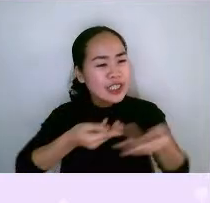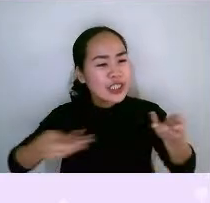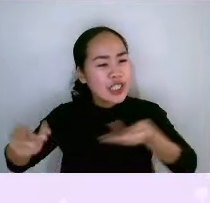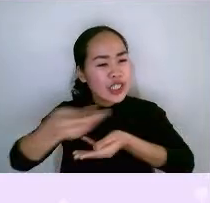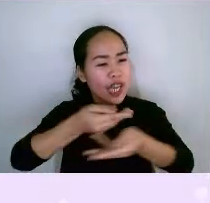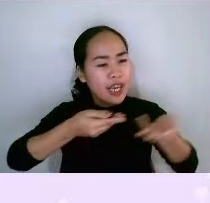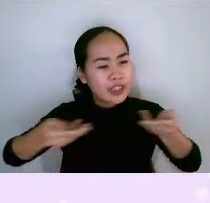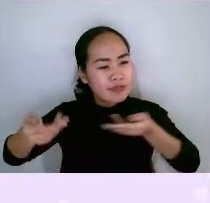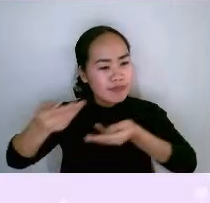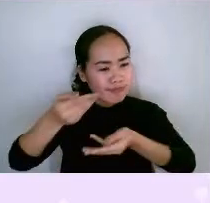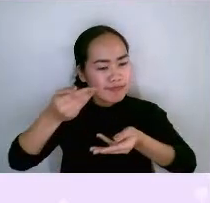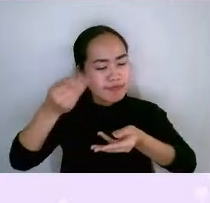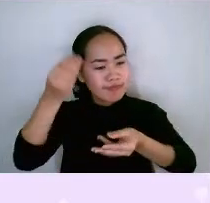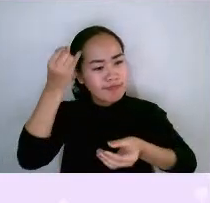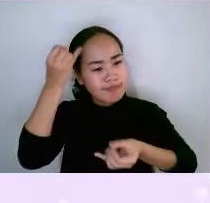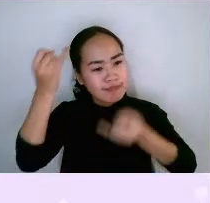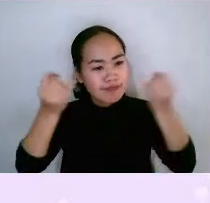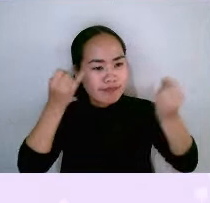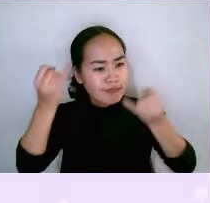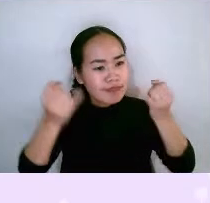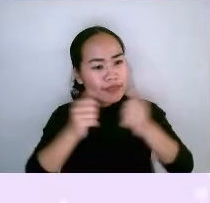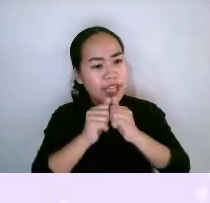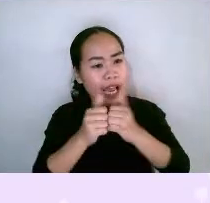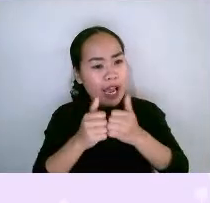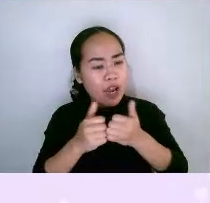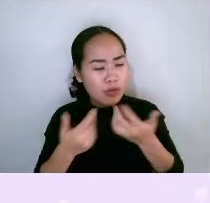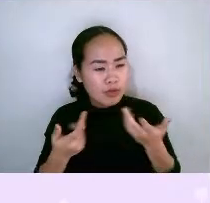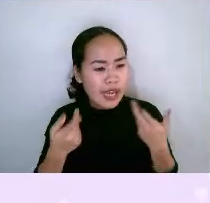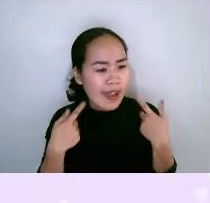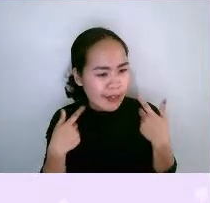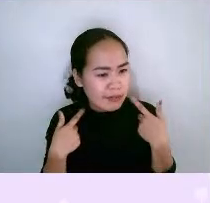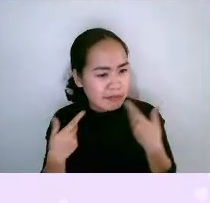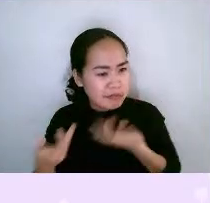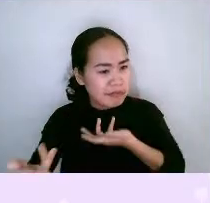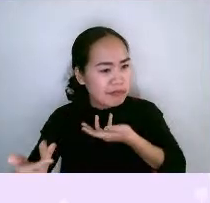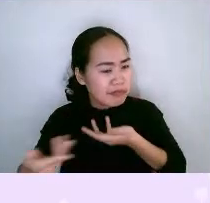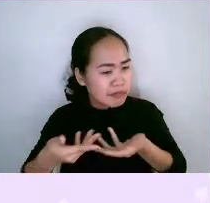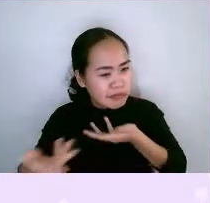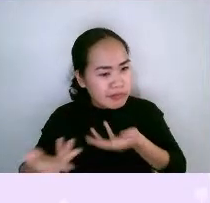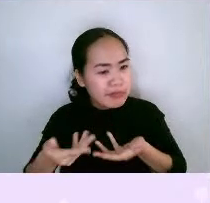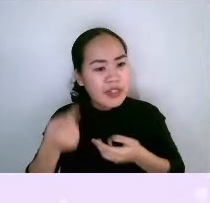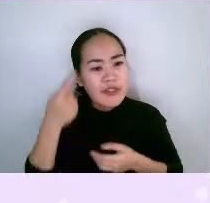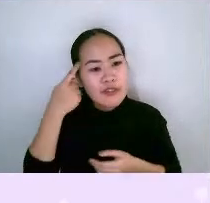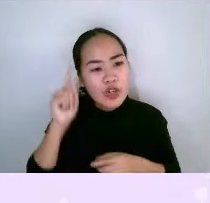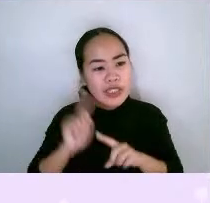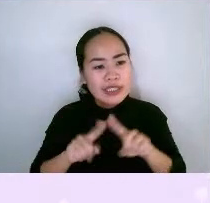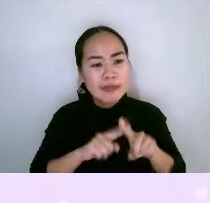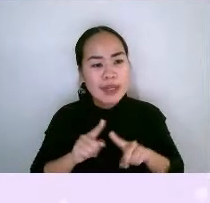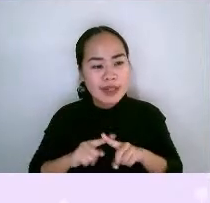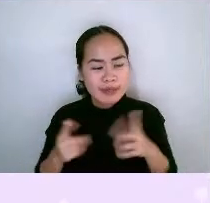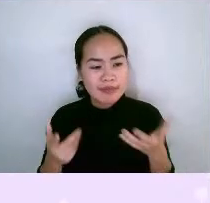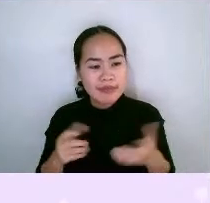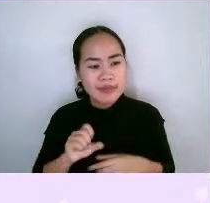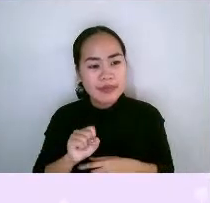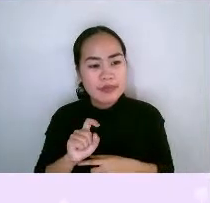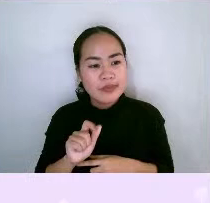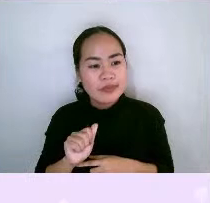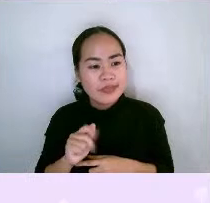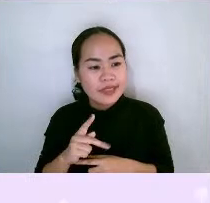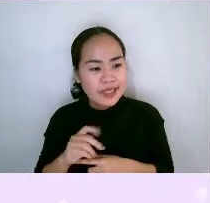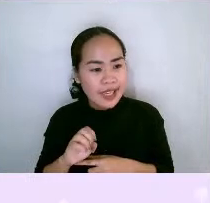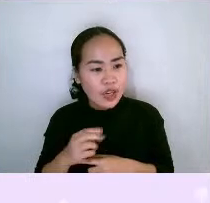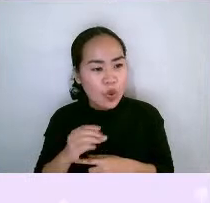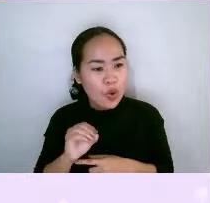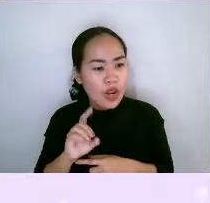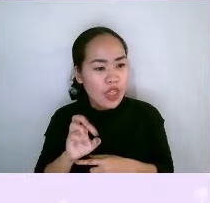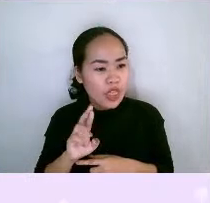collaboration, and peer-to-peer learning among our stakeholders. Now, allow me to share to you the